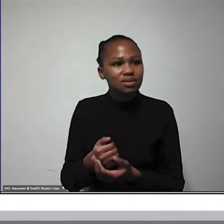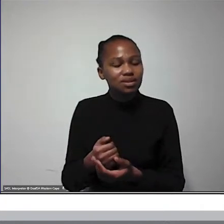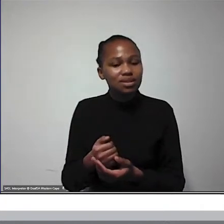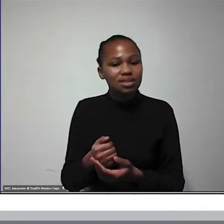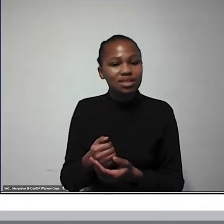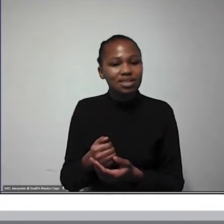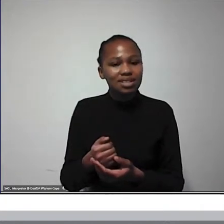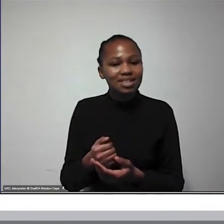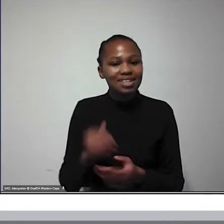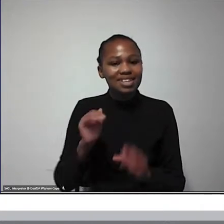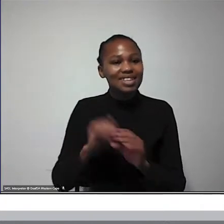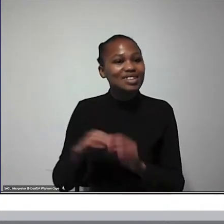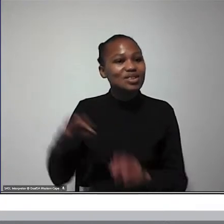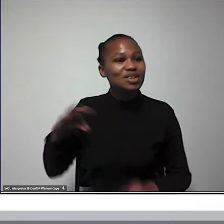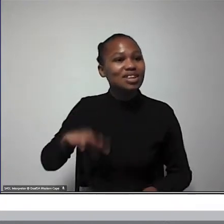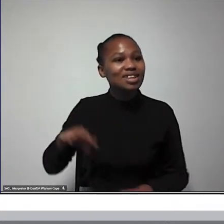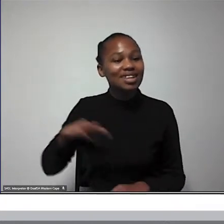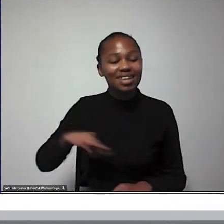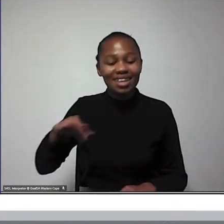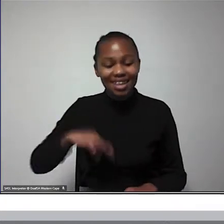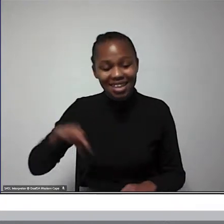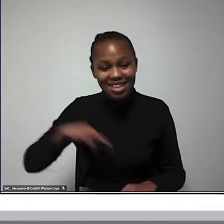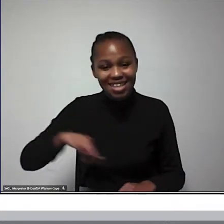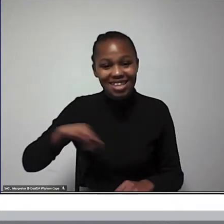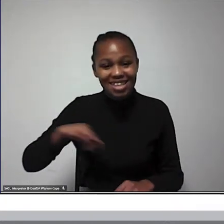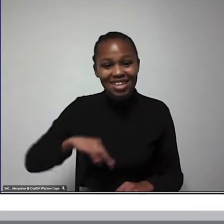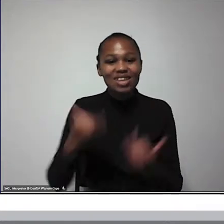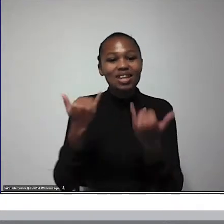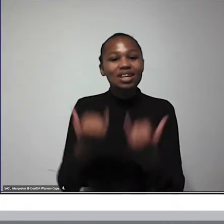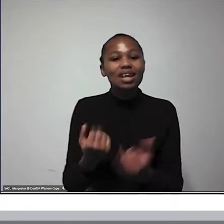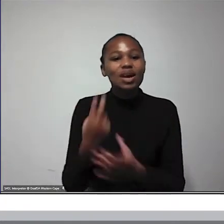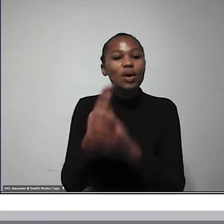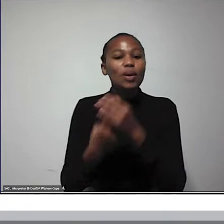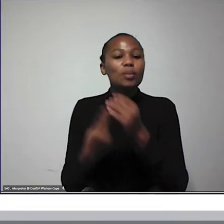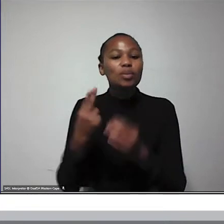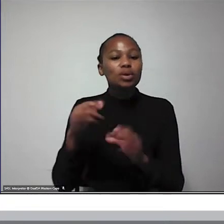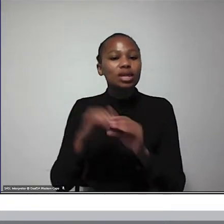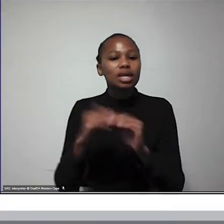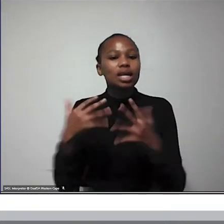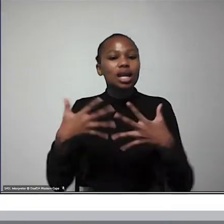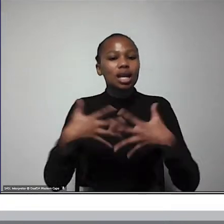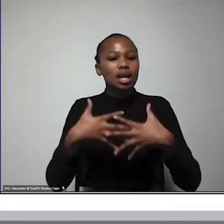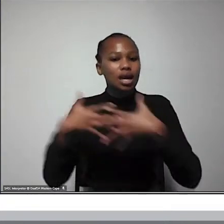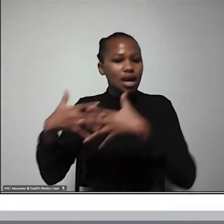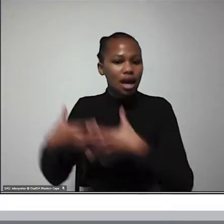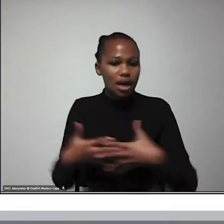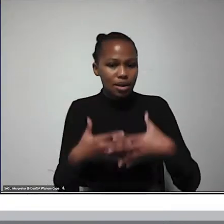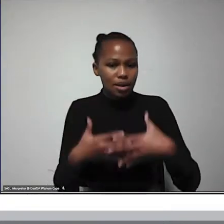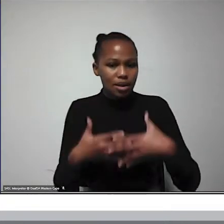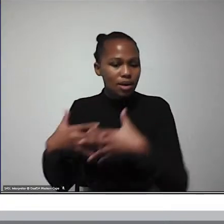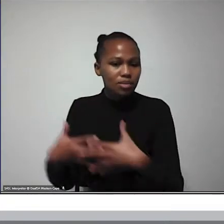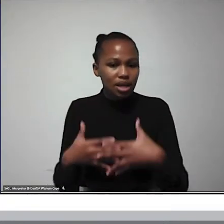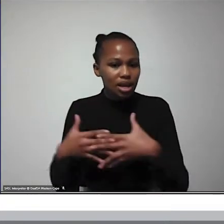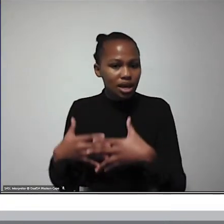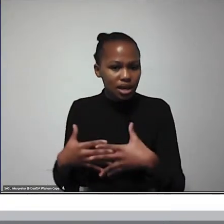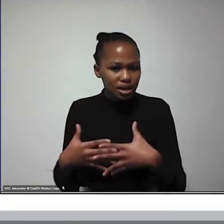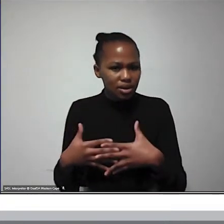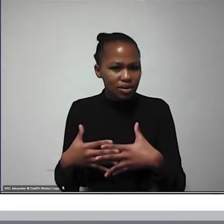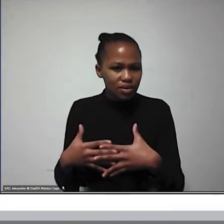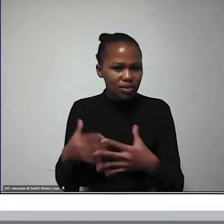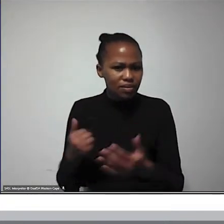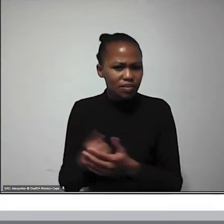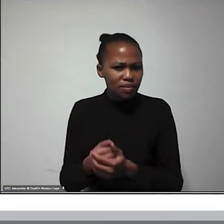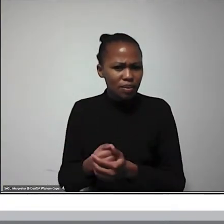benefits. There are currently bills before the American Congress to reauthorize GSP